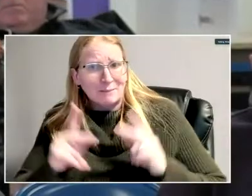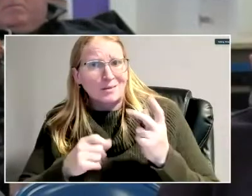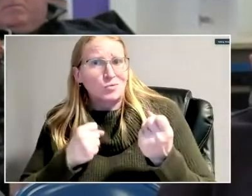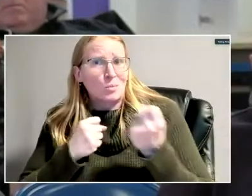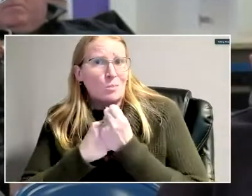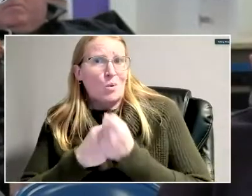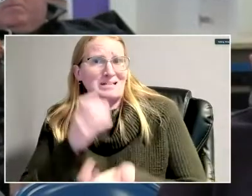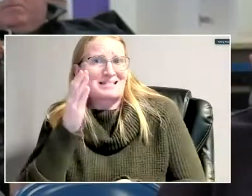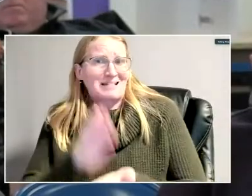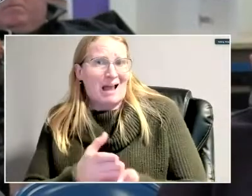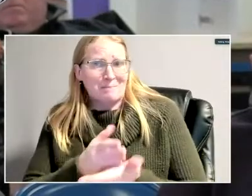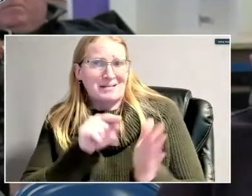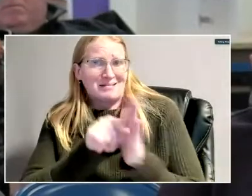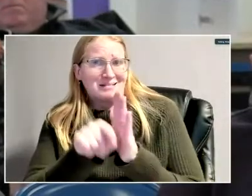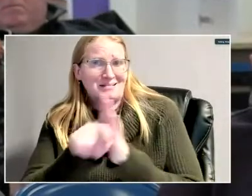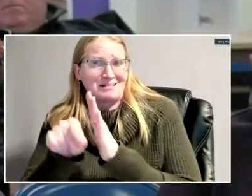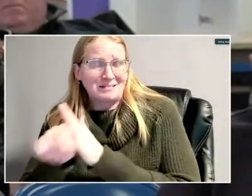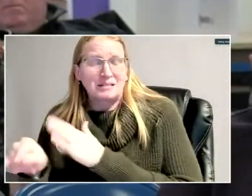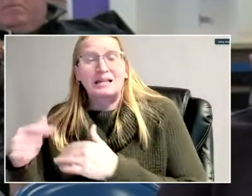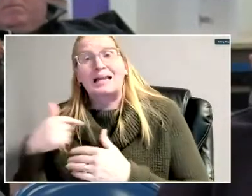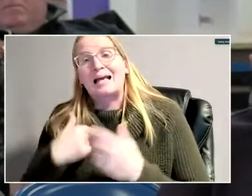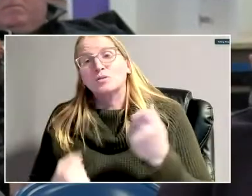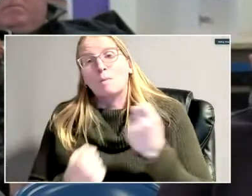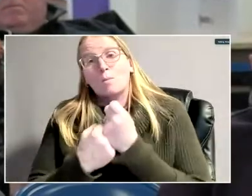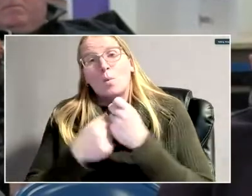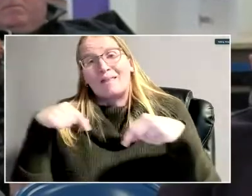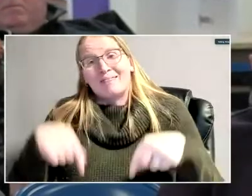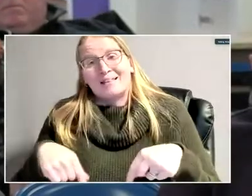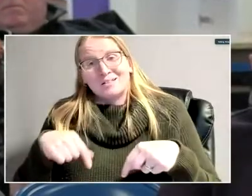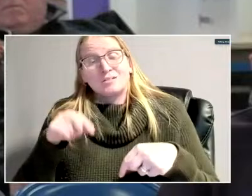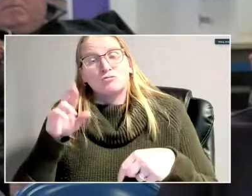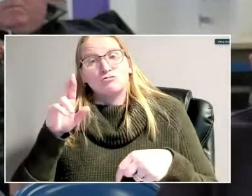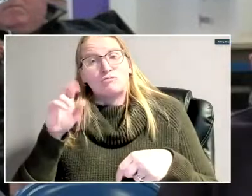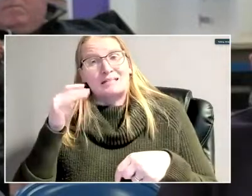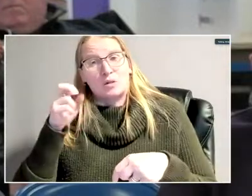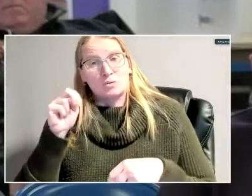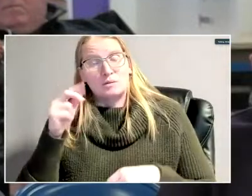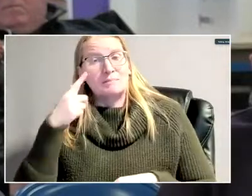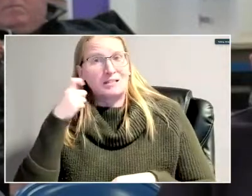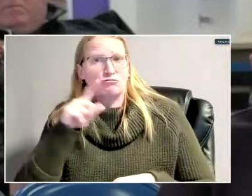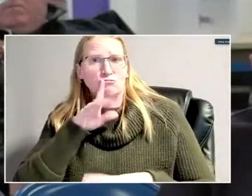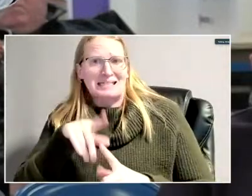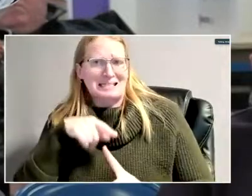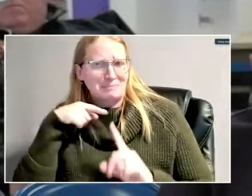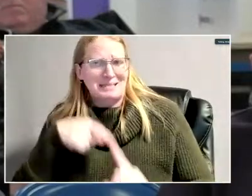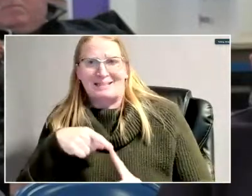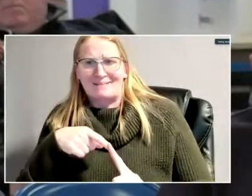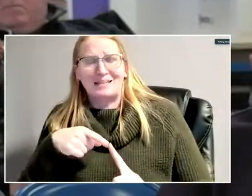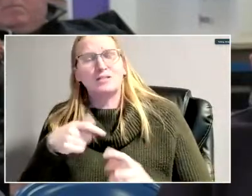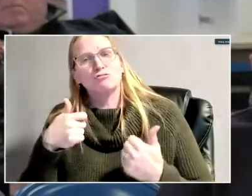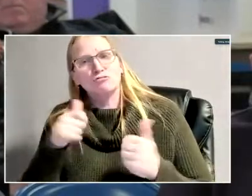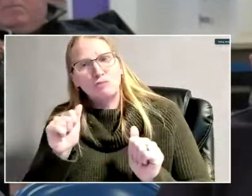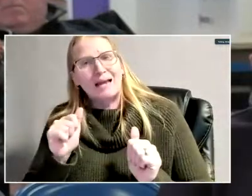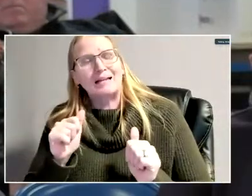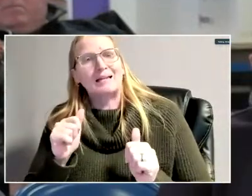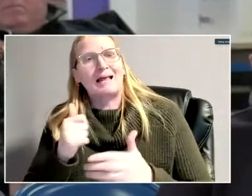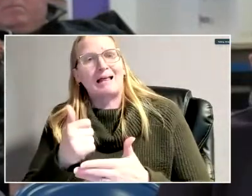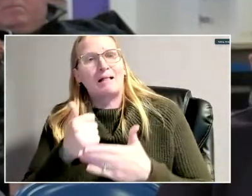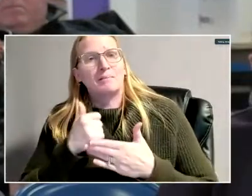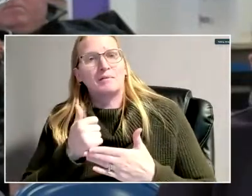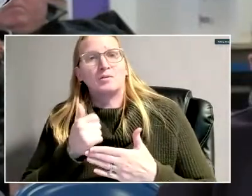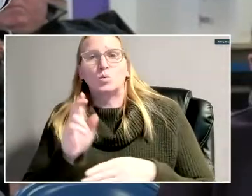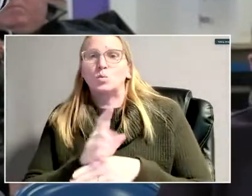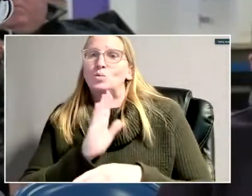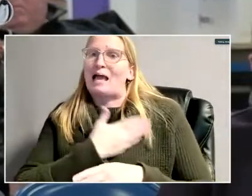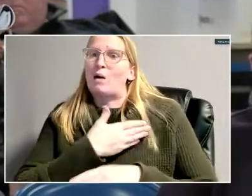because of its specificity and specifically focusing on harnessing our Collective power as a town to